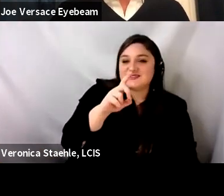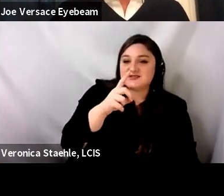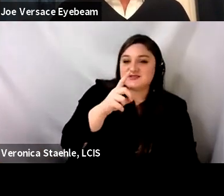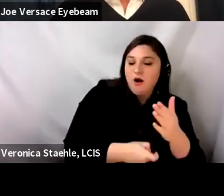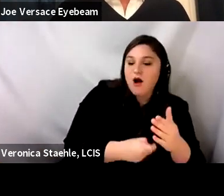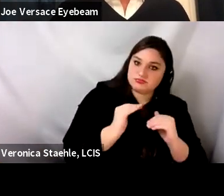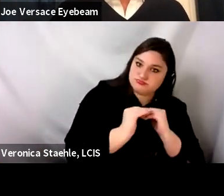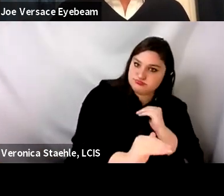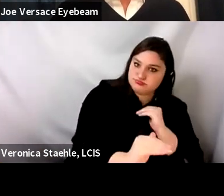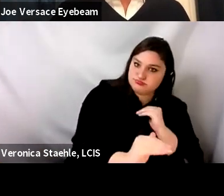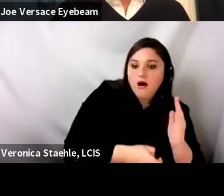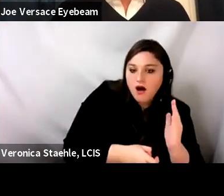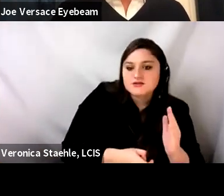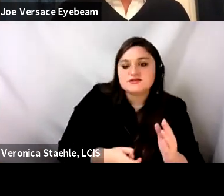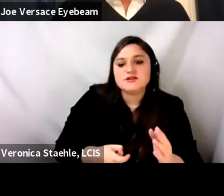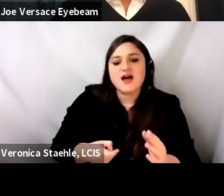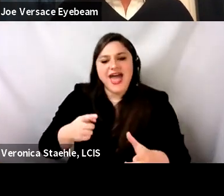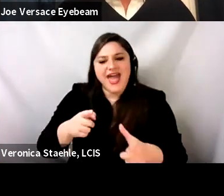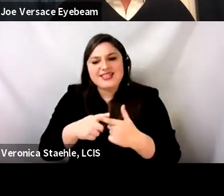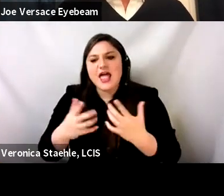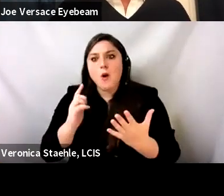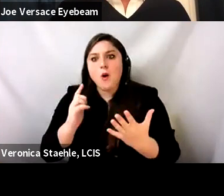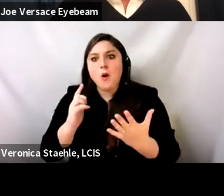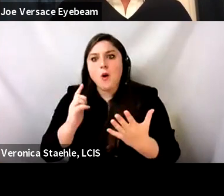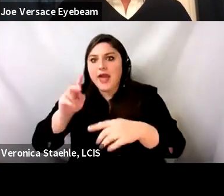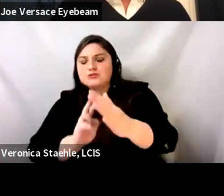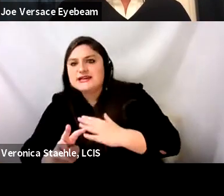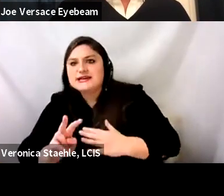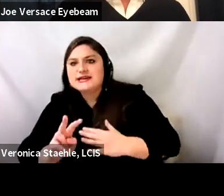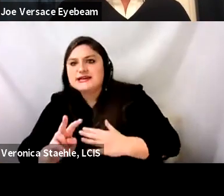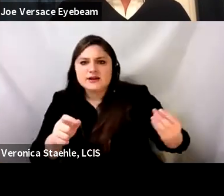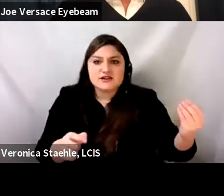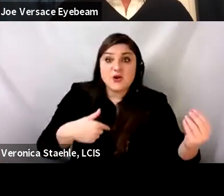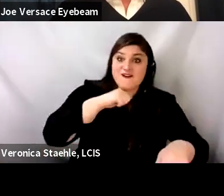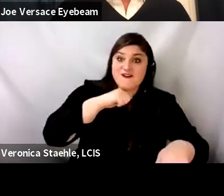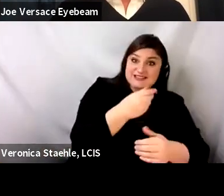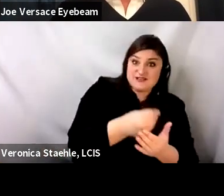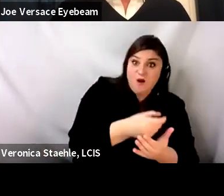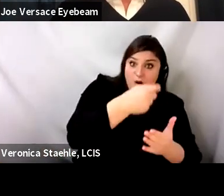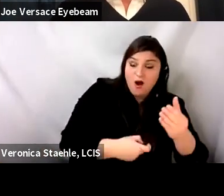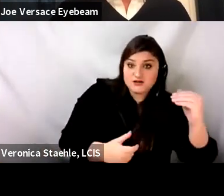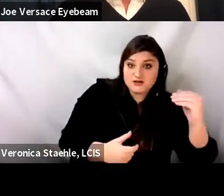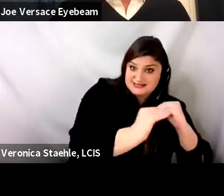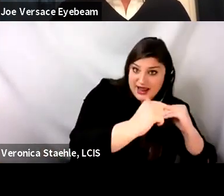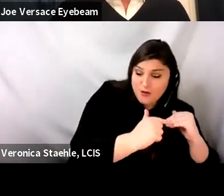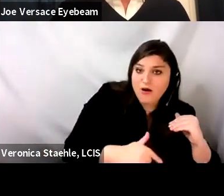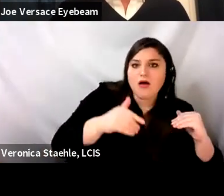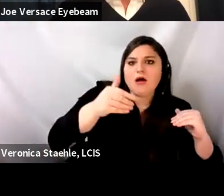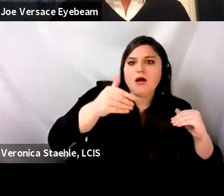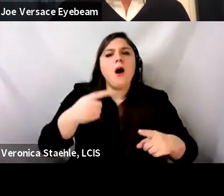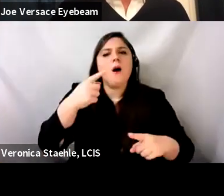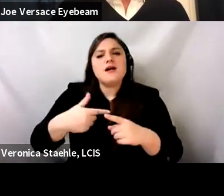team went to work. And we ended up in a year raising money from foundations that we